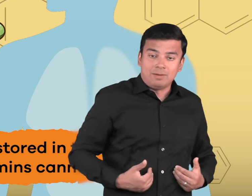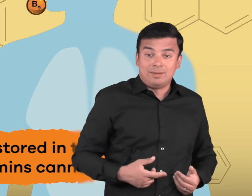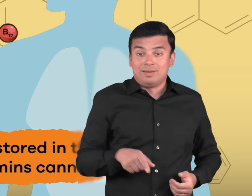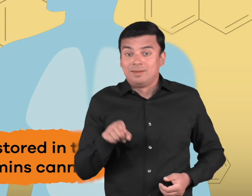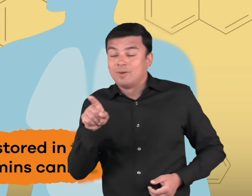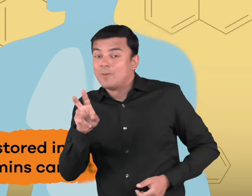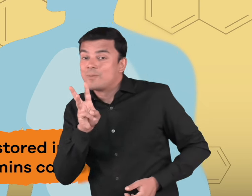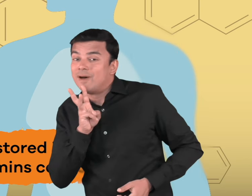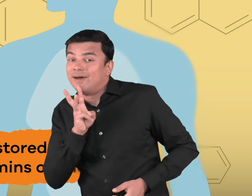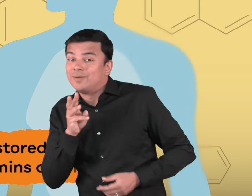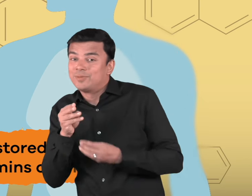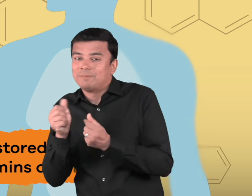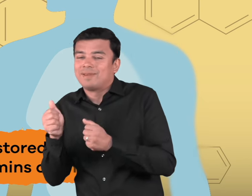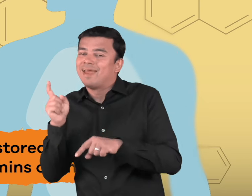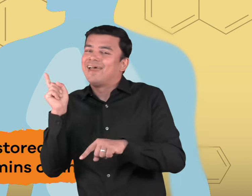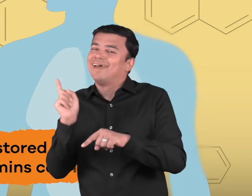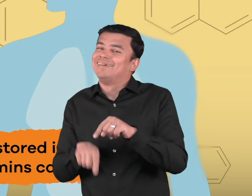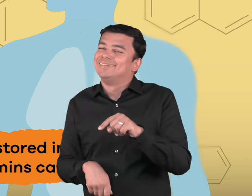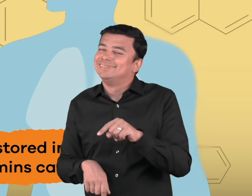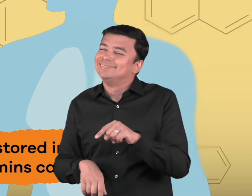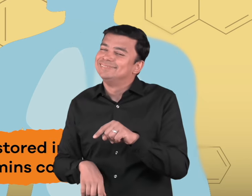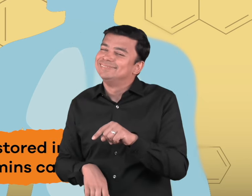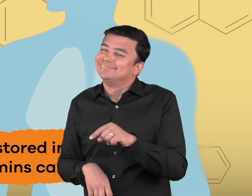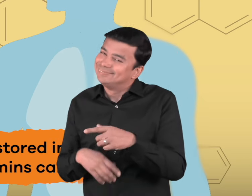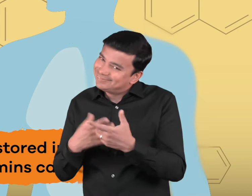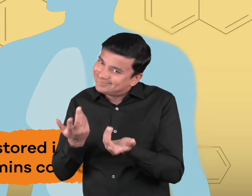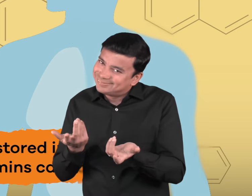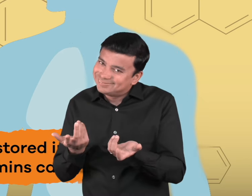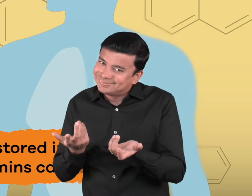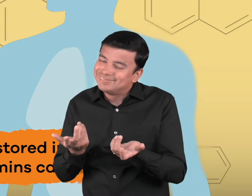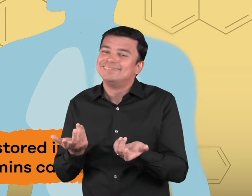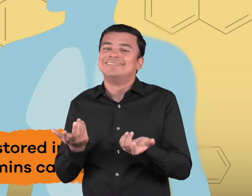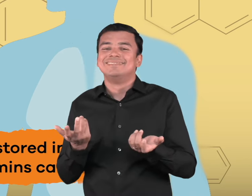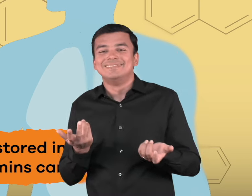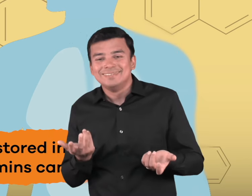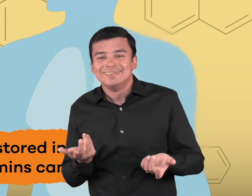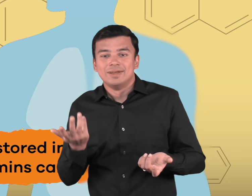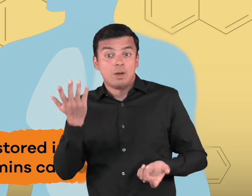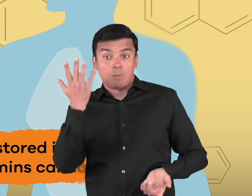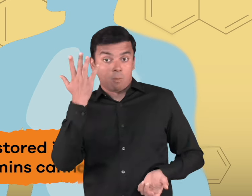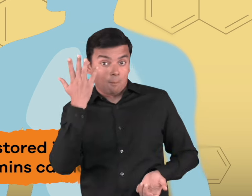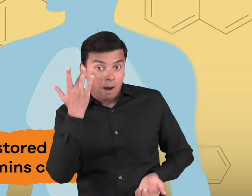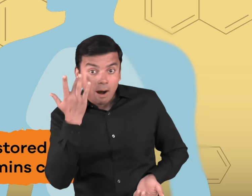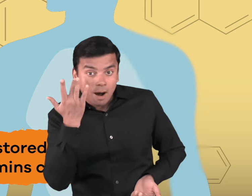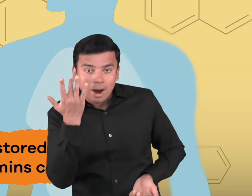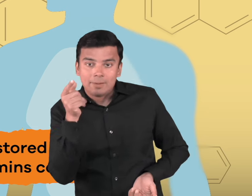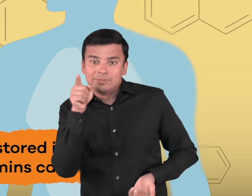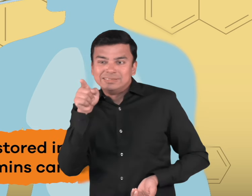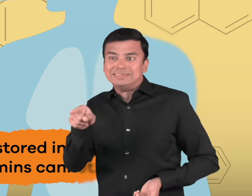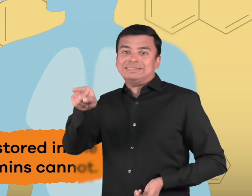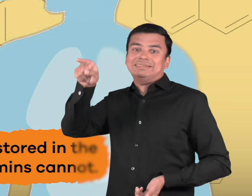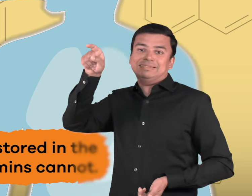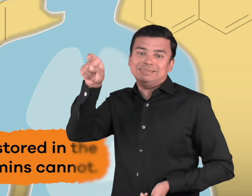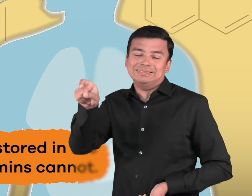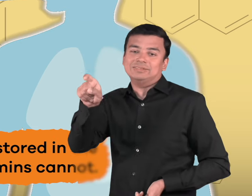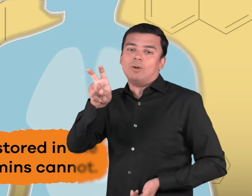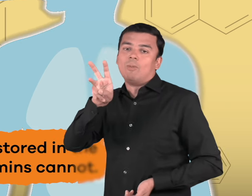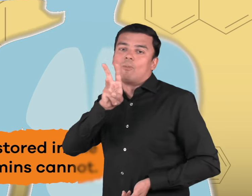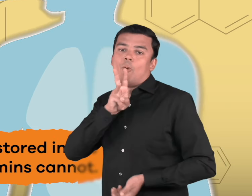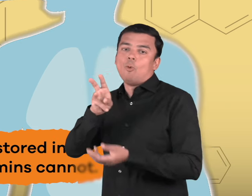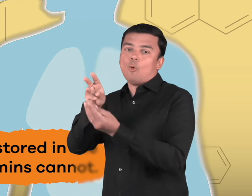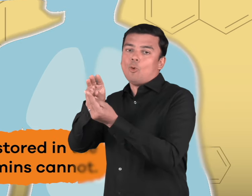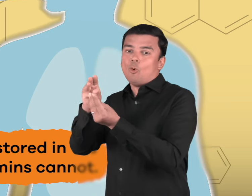vitamins cannot this is because water soluble vitamins need to dissolve in water before they are